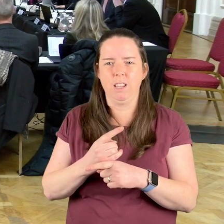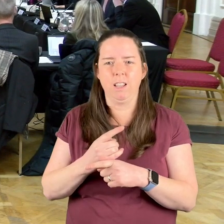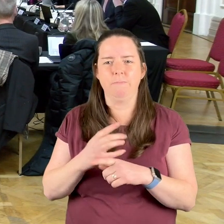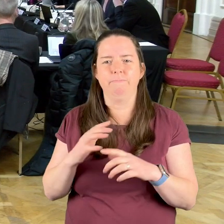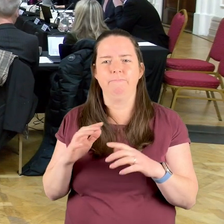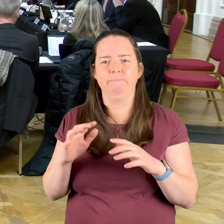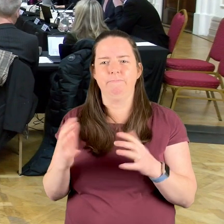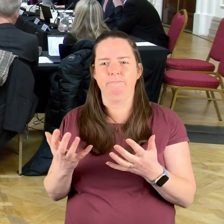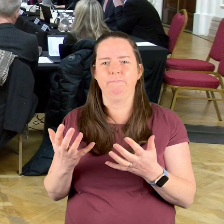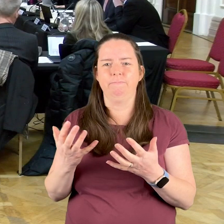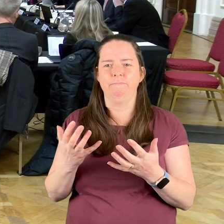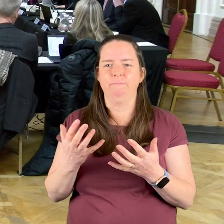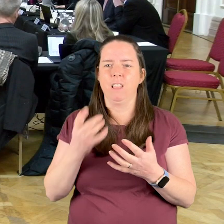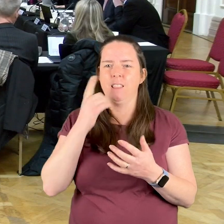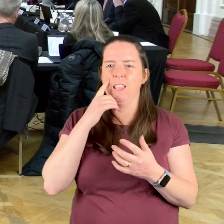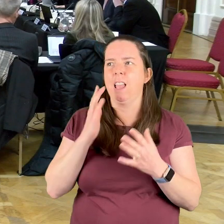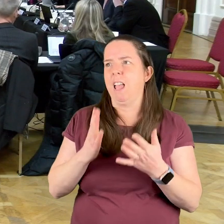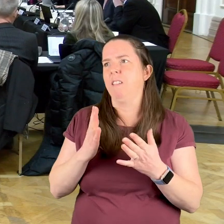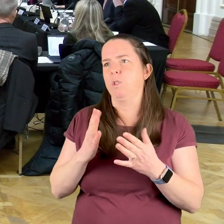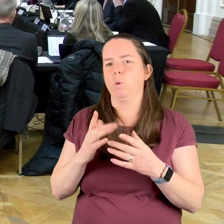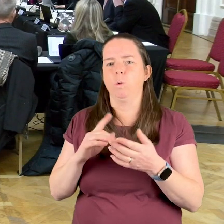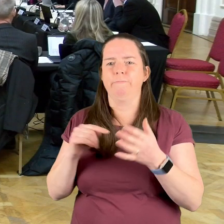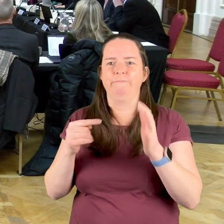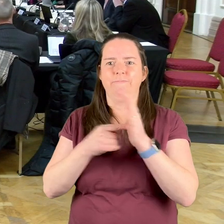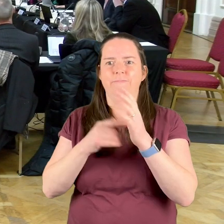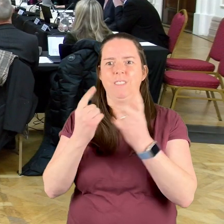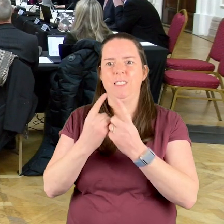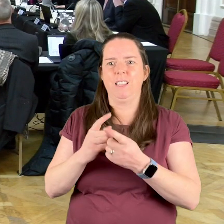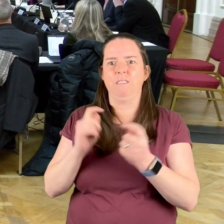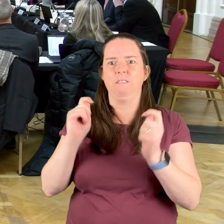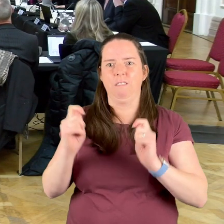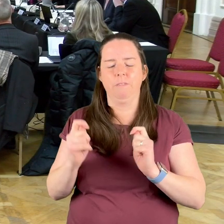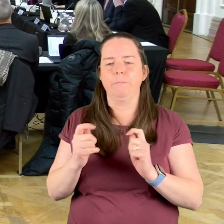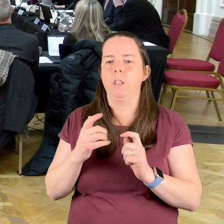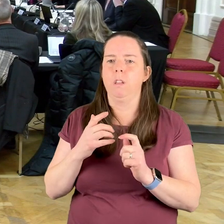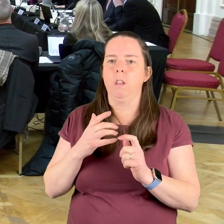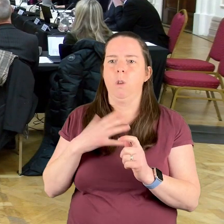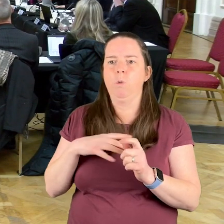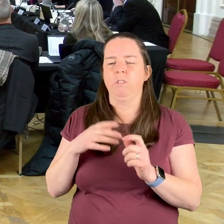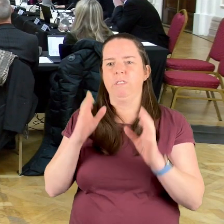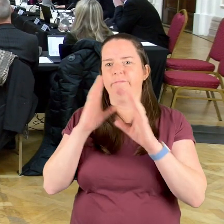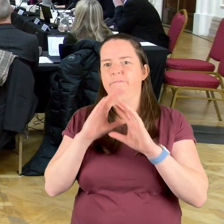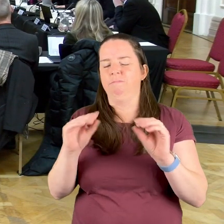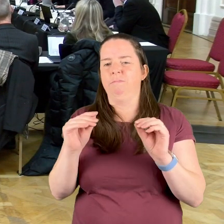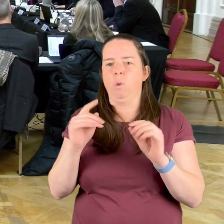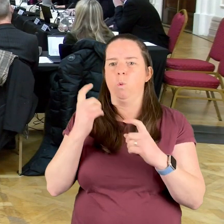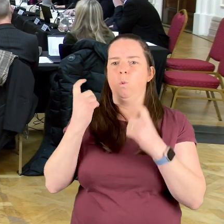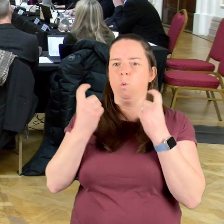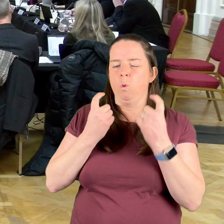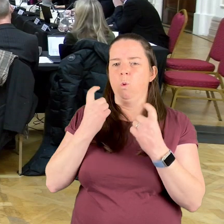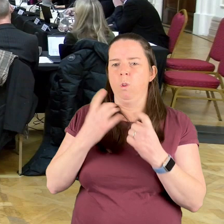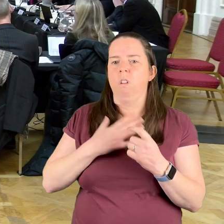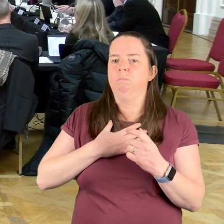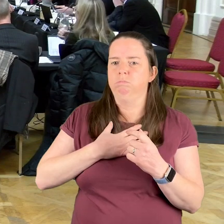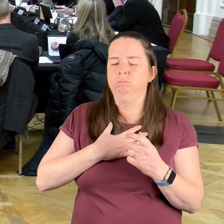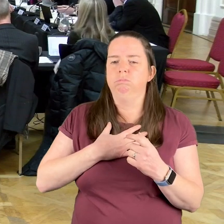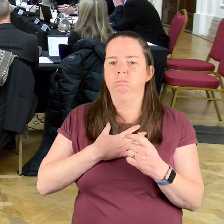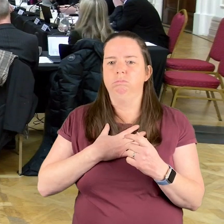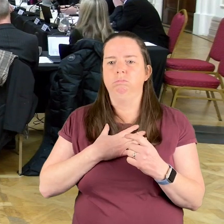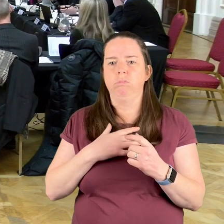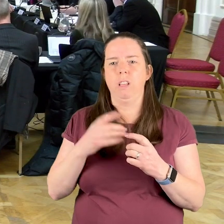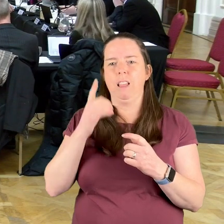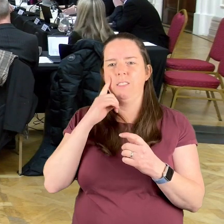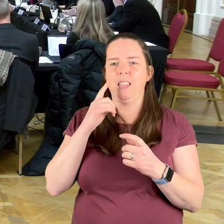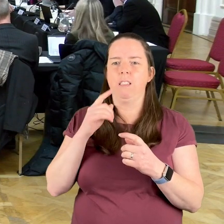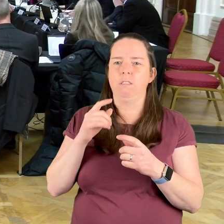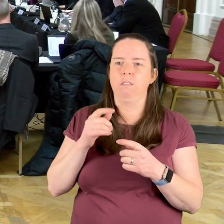year, I think, you know, we are going to have to do some quite significant things. And I don't want to underestimate that. And I think, you know,